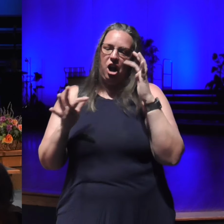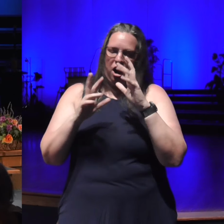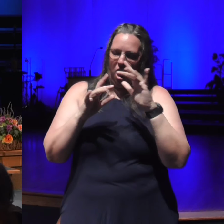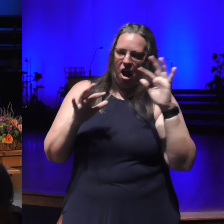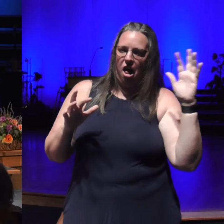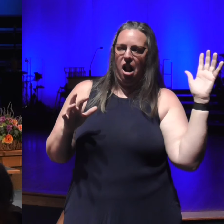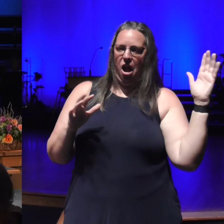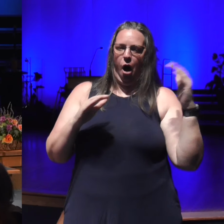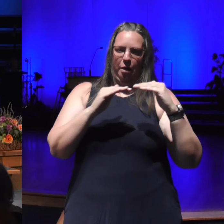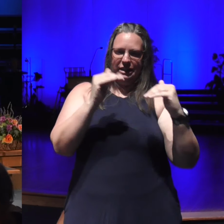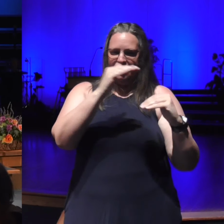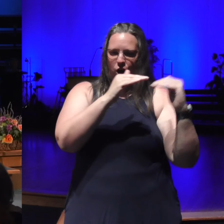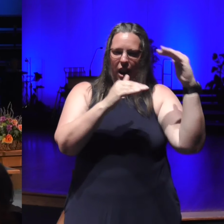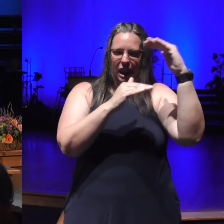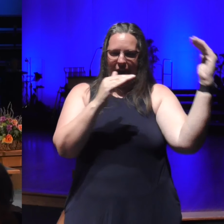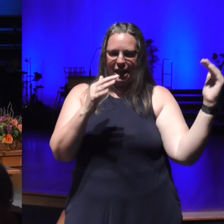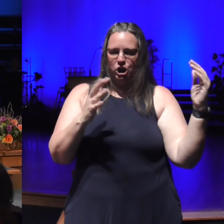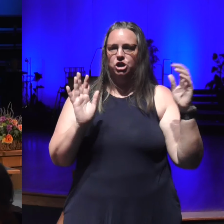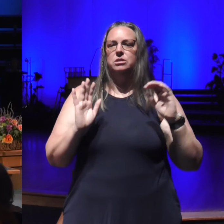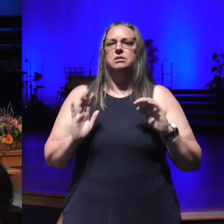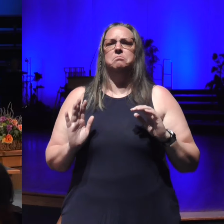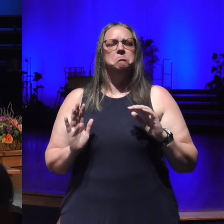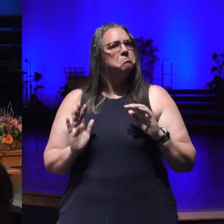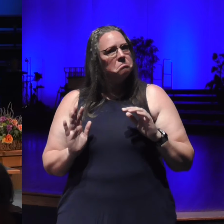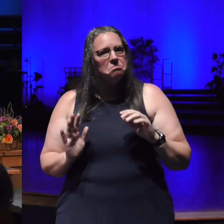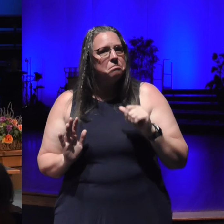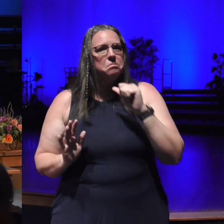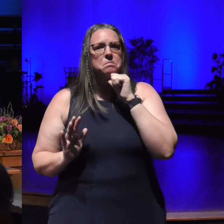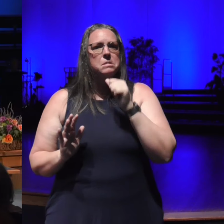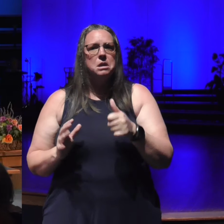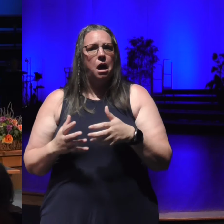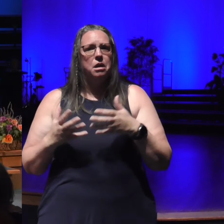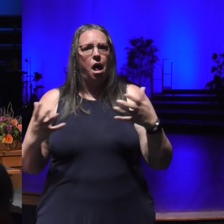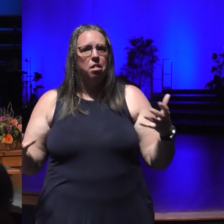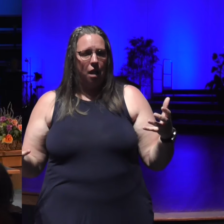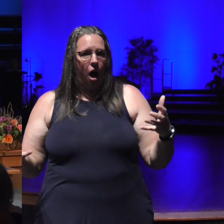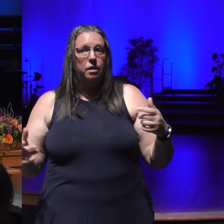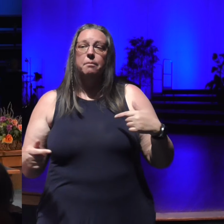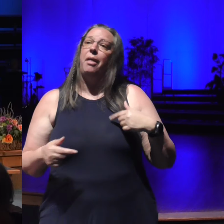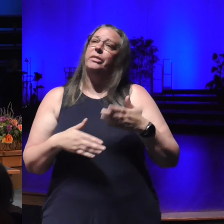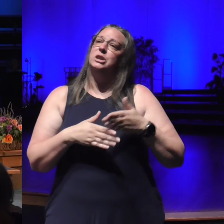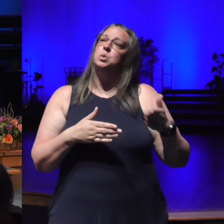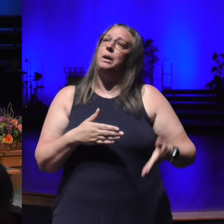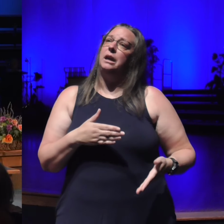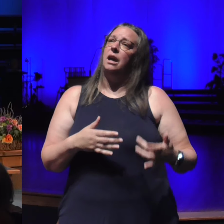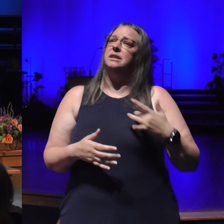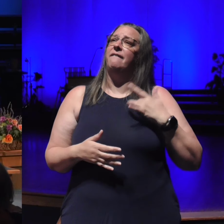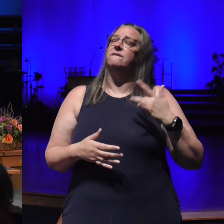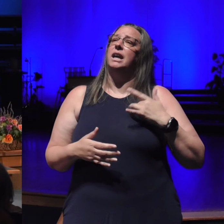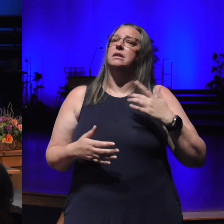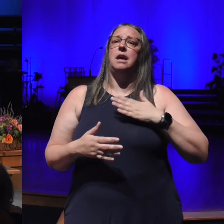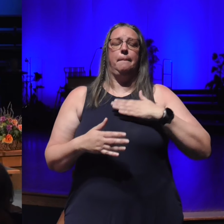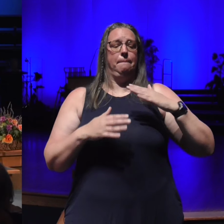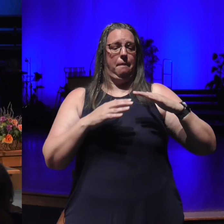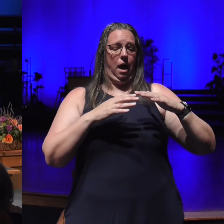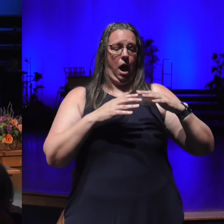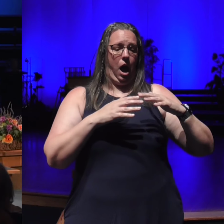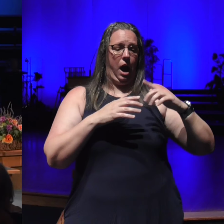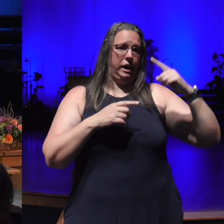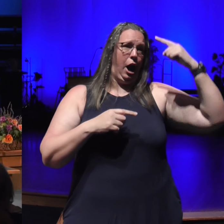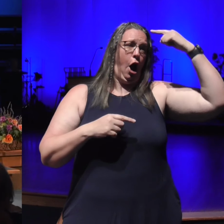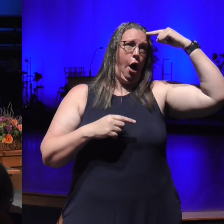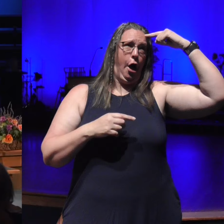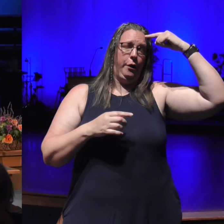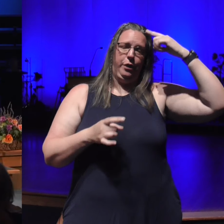Josh. But in my experience, there wasn't a whole lot there to uncover, although this weekend it feels like all the neuroses in my head have gotten together to throw a